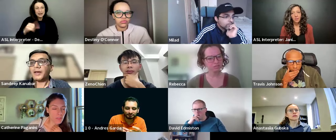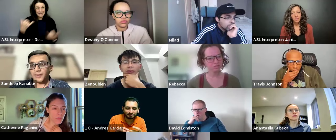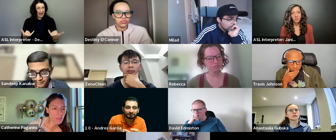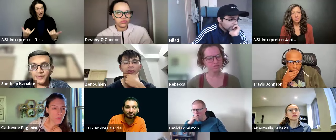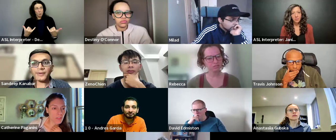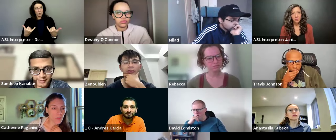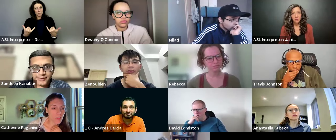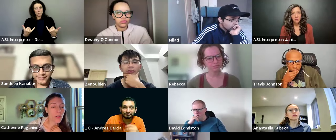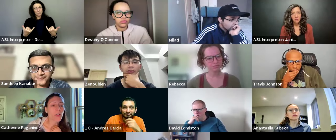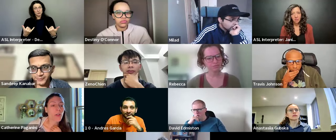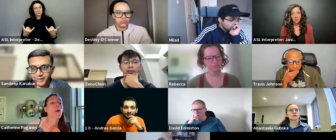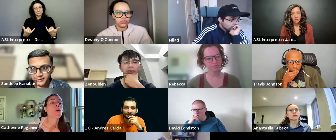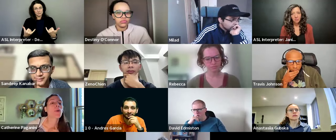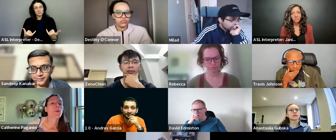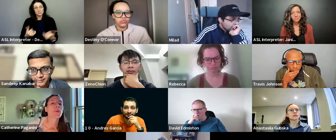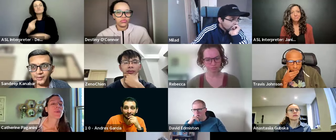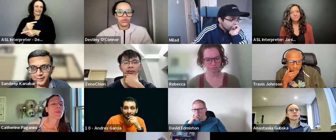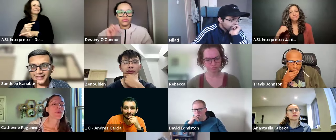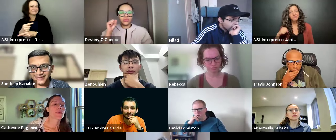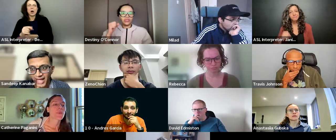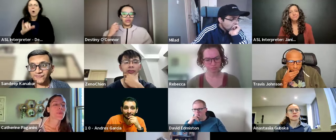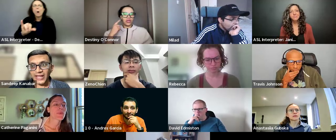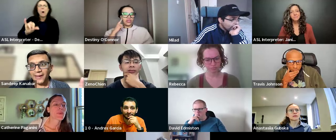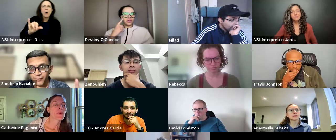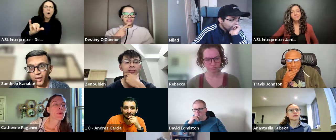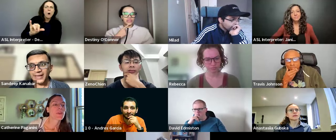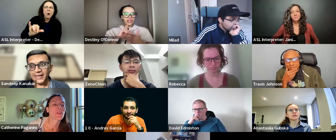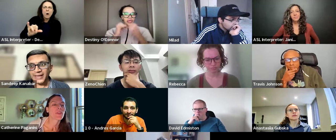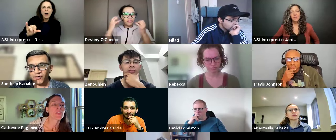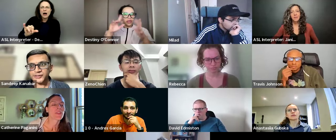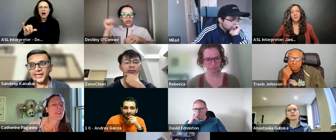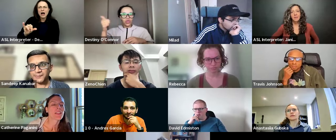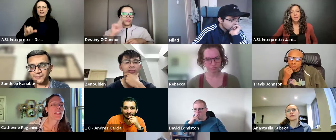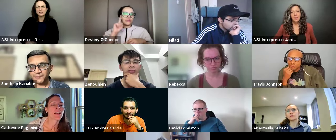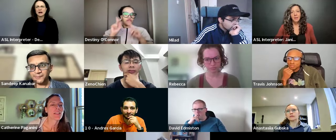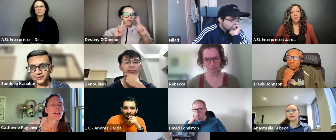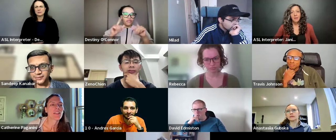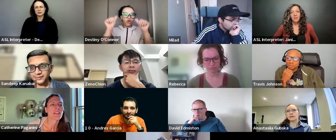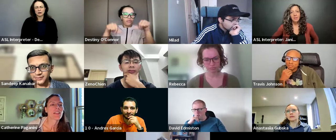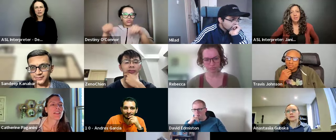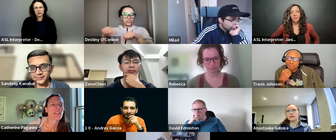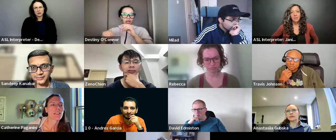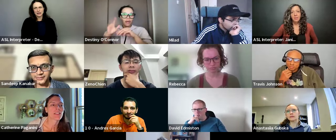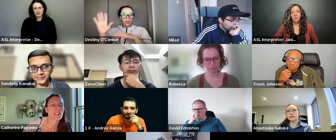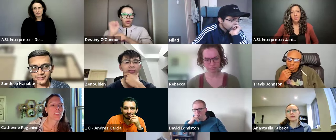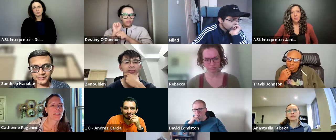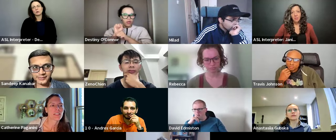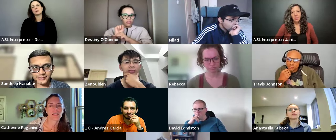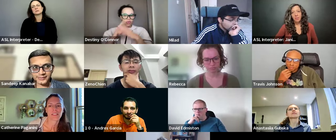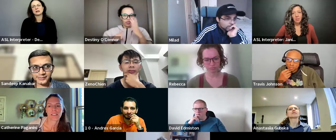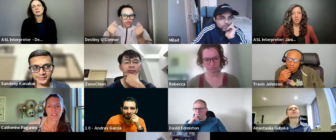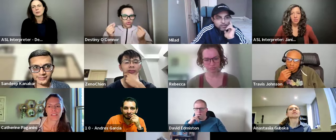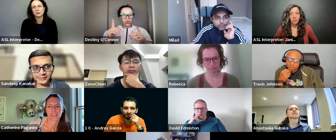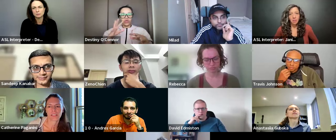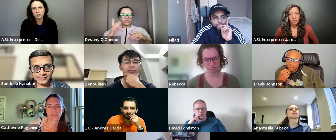now? Correct. Oh. The Deaf Employment I Awareness think Month. there are, a lot of deaf people